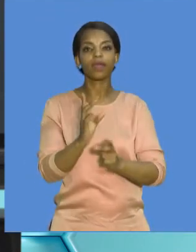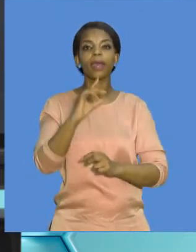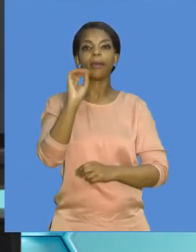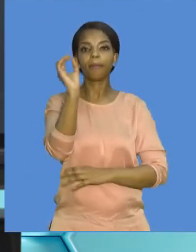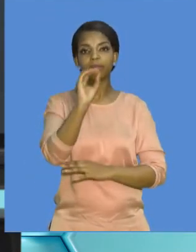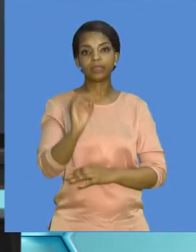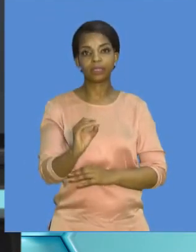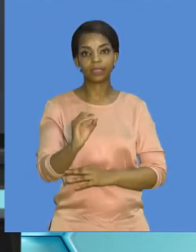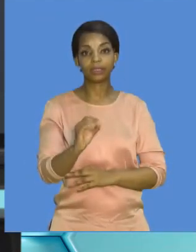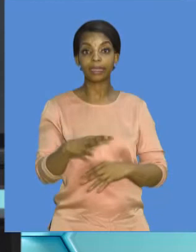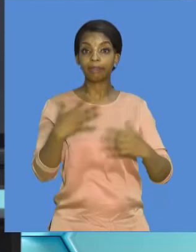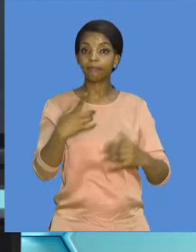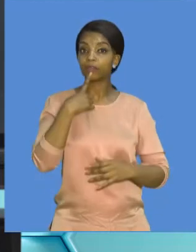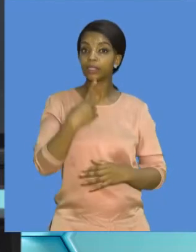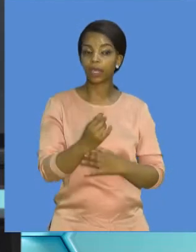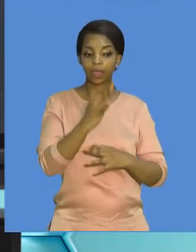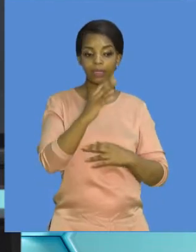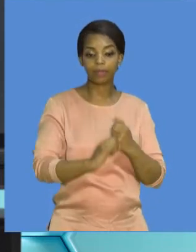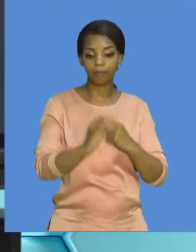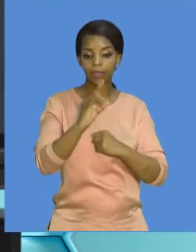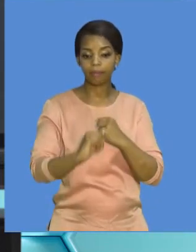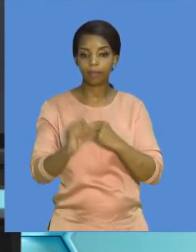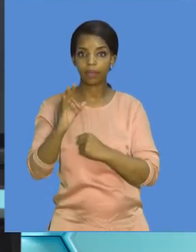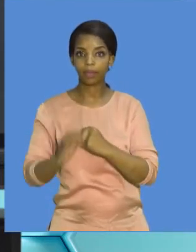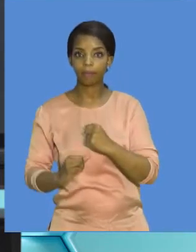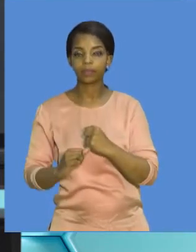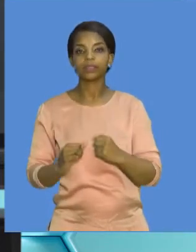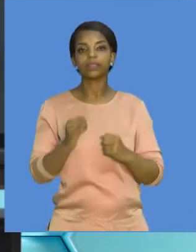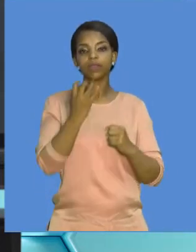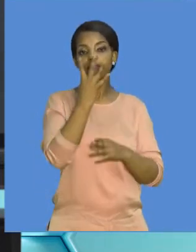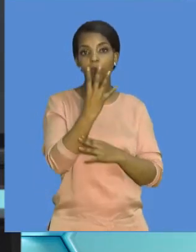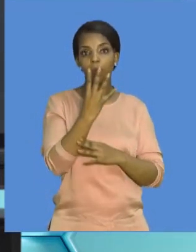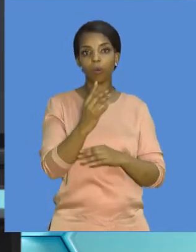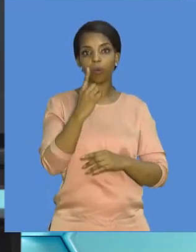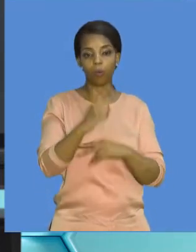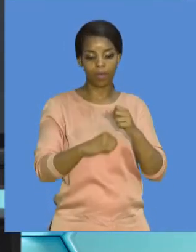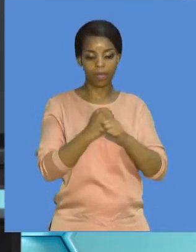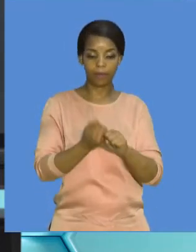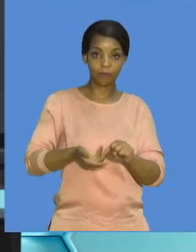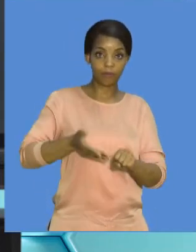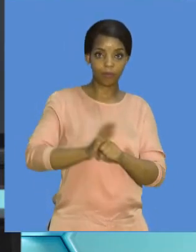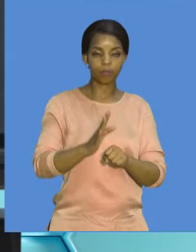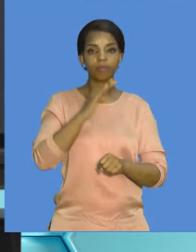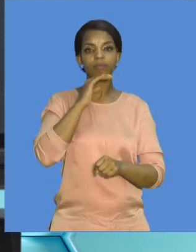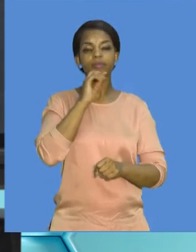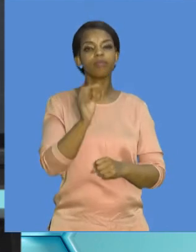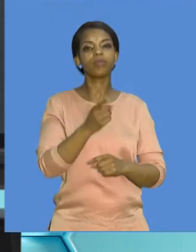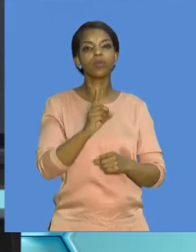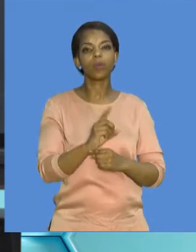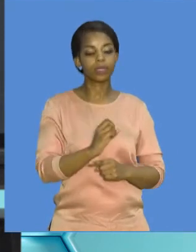compounded quarterly, it means every quarter, and we have 4 quarters in a year, so it means I must give you what?